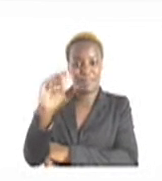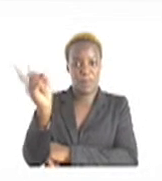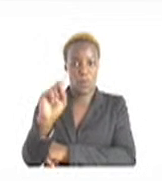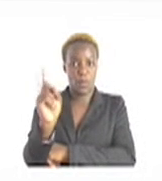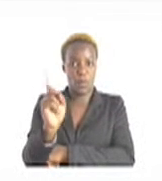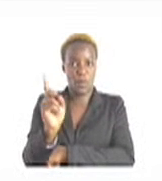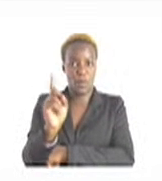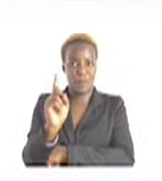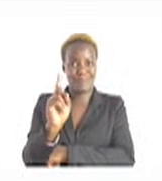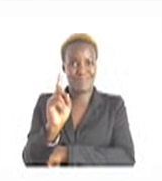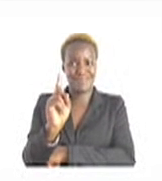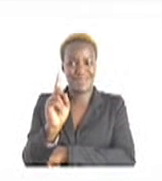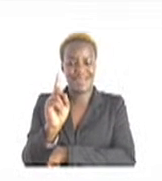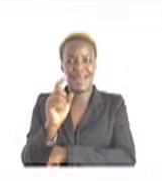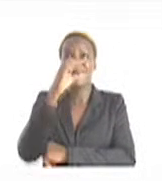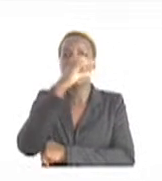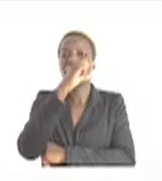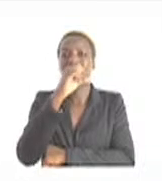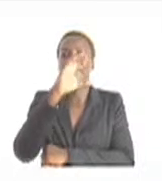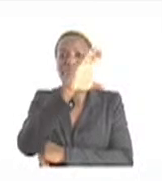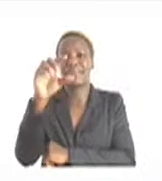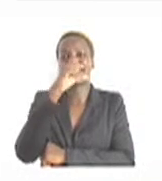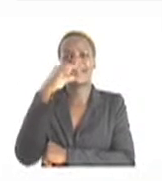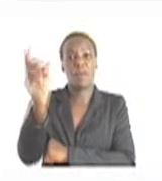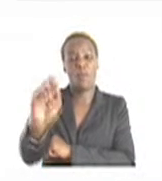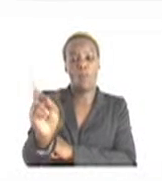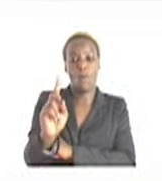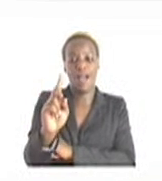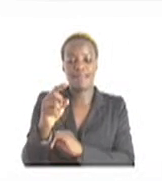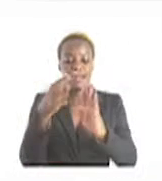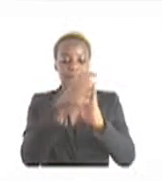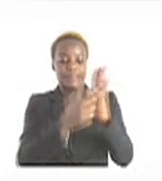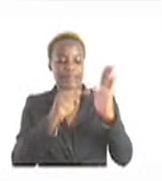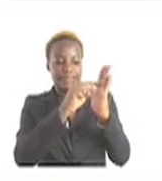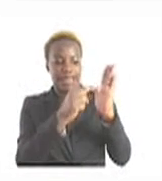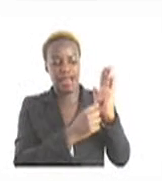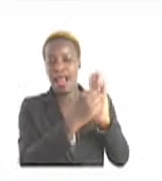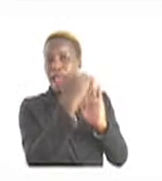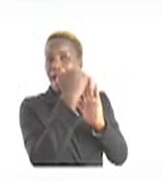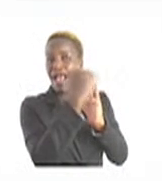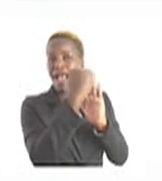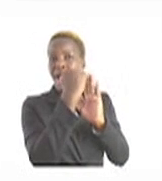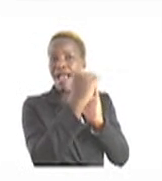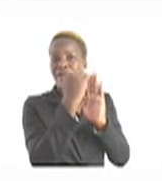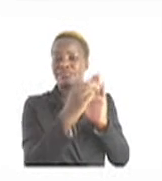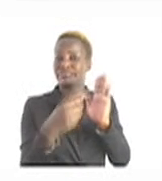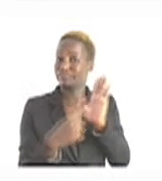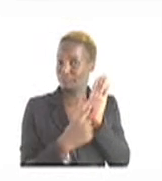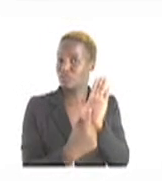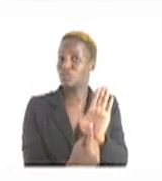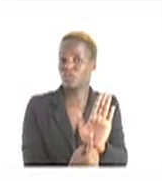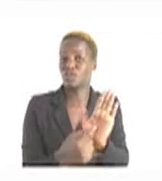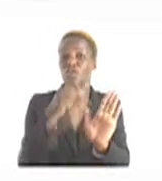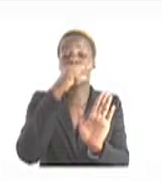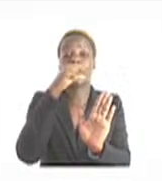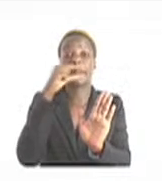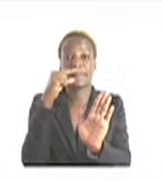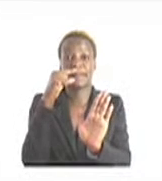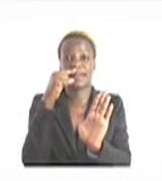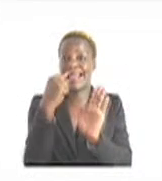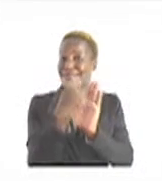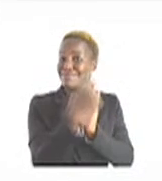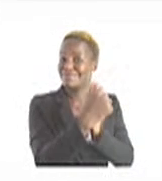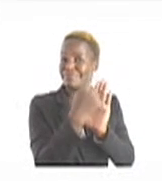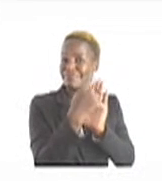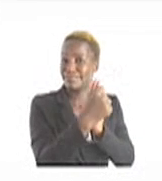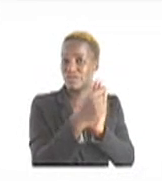do you think is the name of the month? So you need to look on the calendar because every month has a name which is written on top of